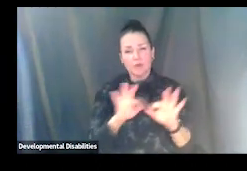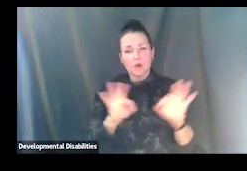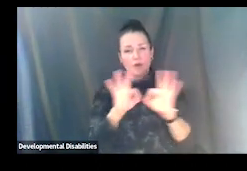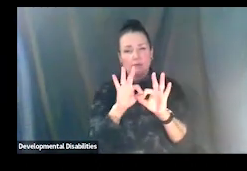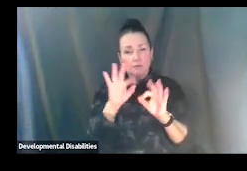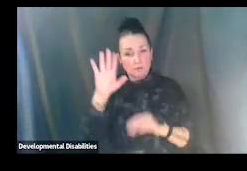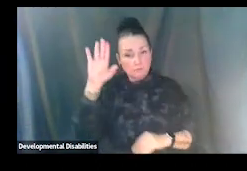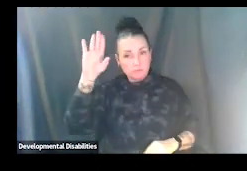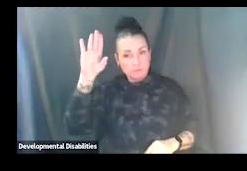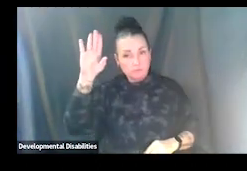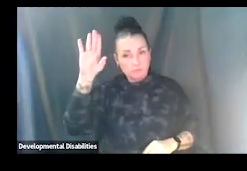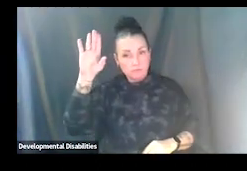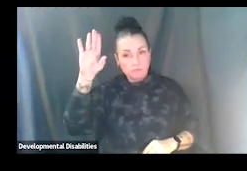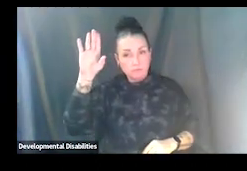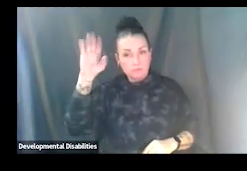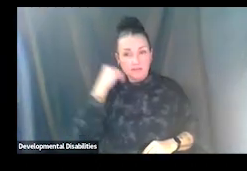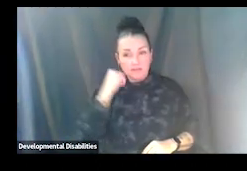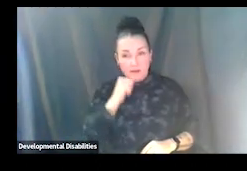move on.